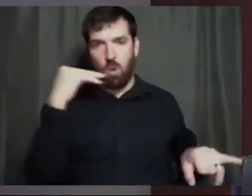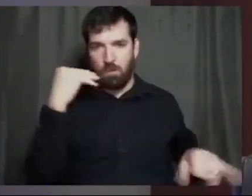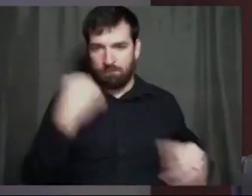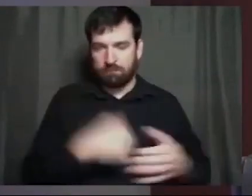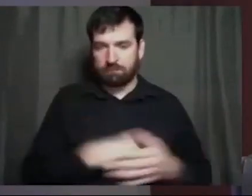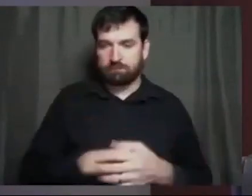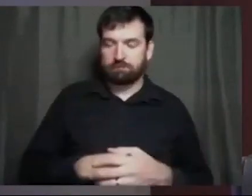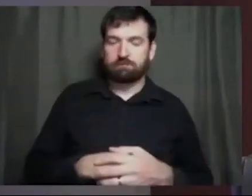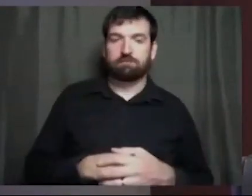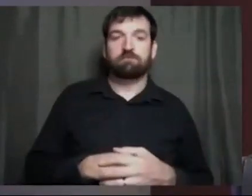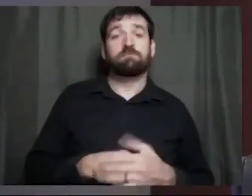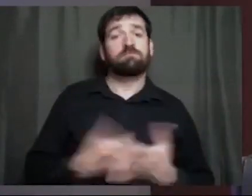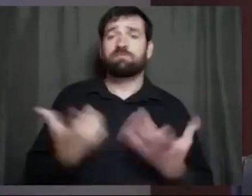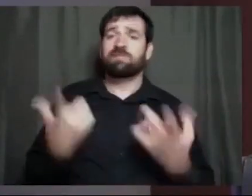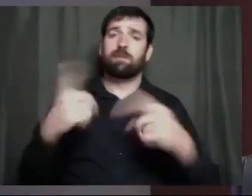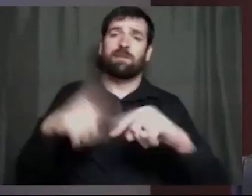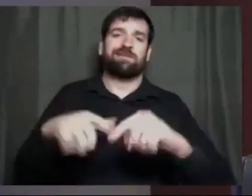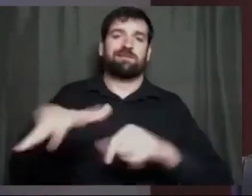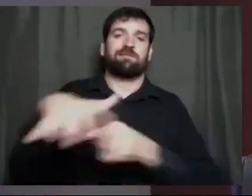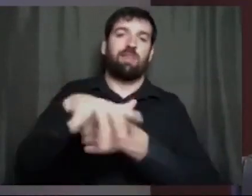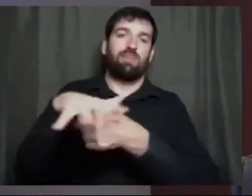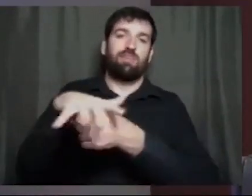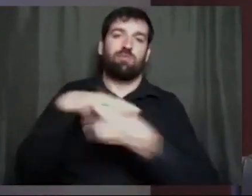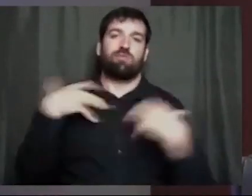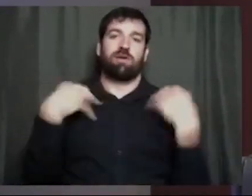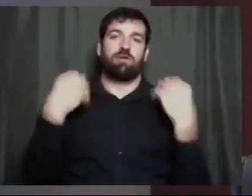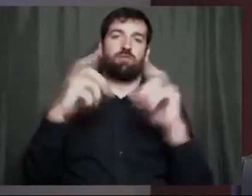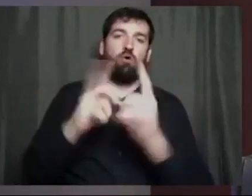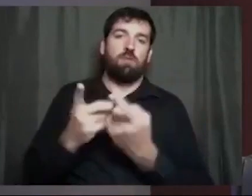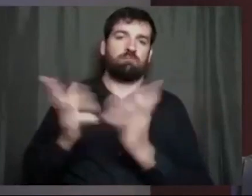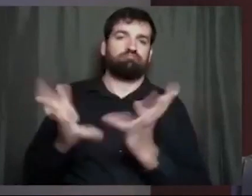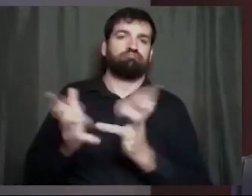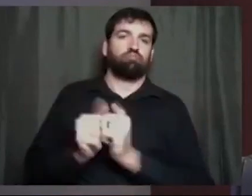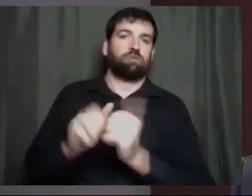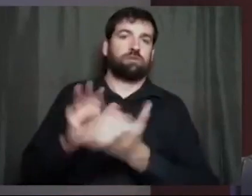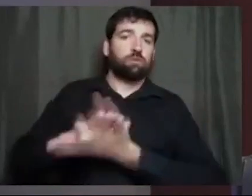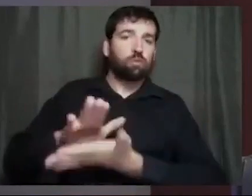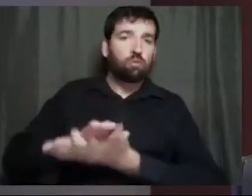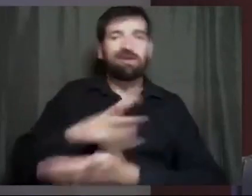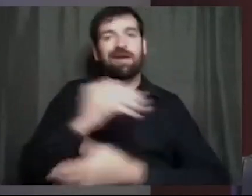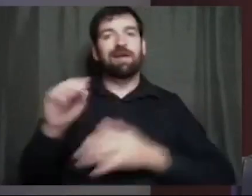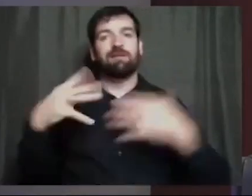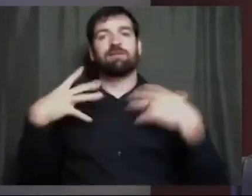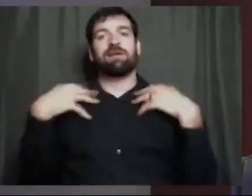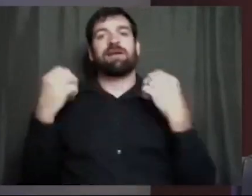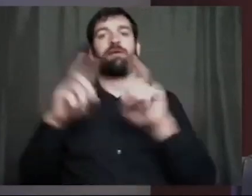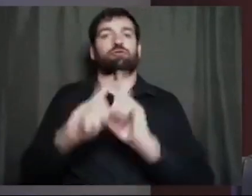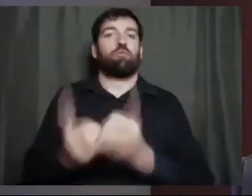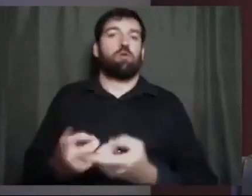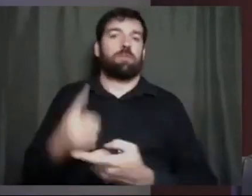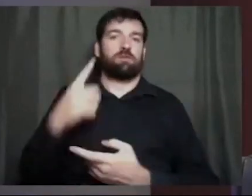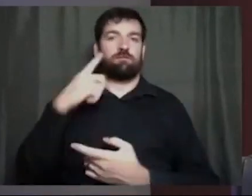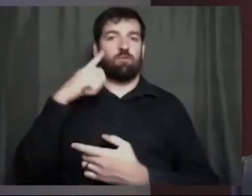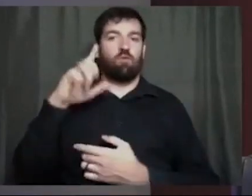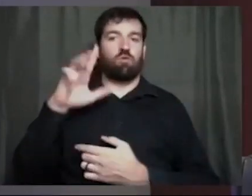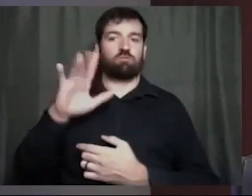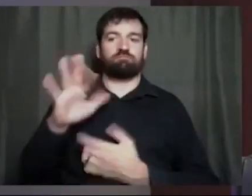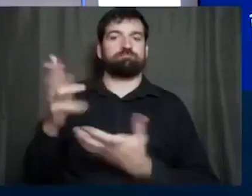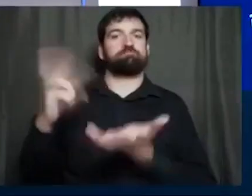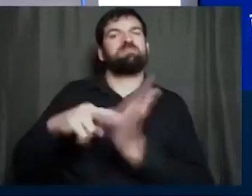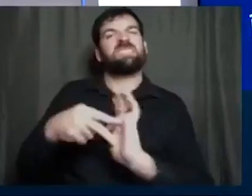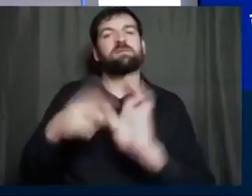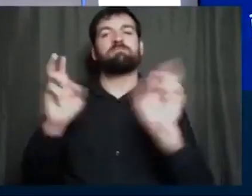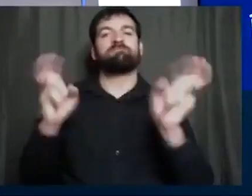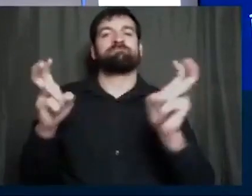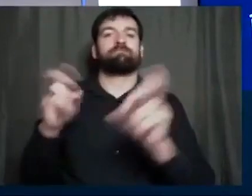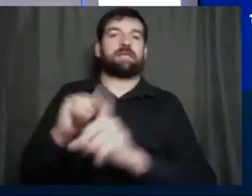have to check that out with your school and your health department to know what the policy is on what they constitute as an exposure. It's hard because we